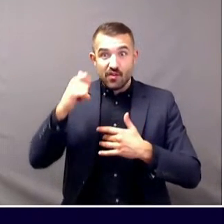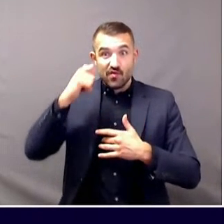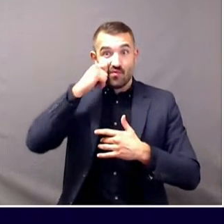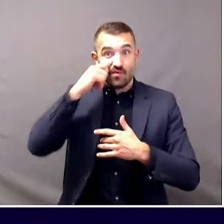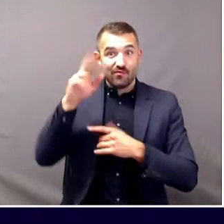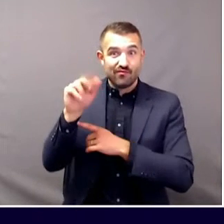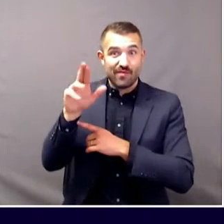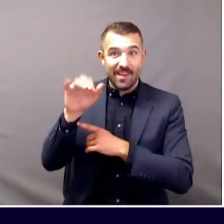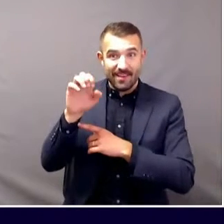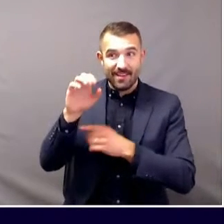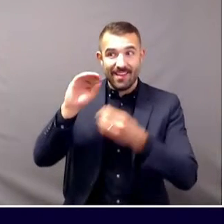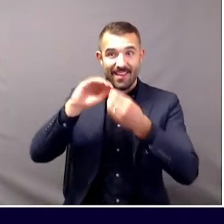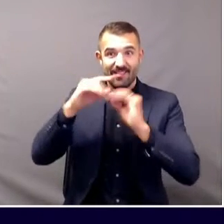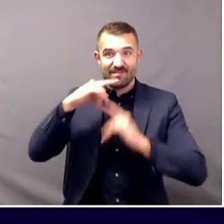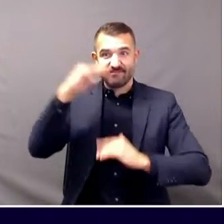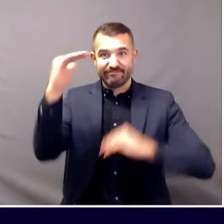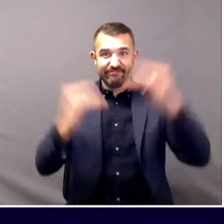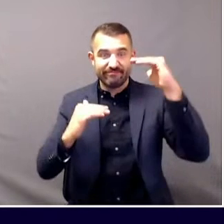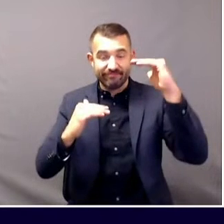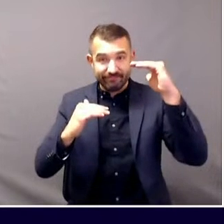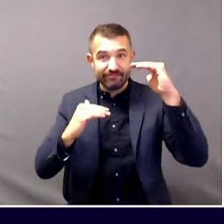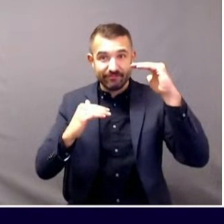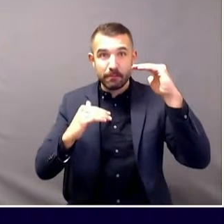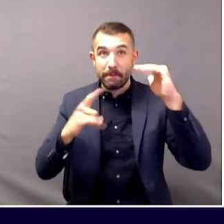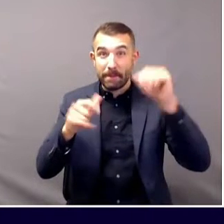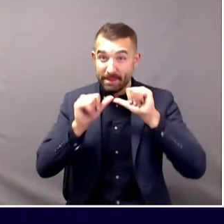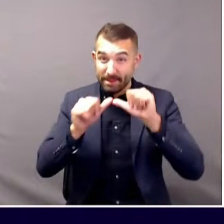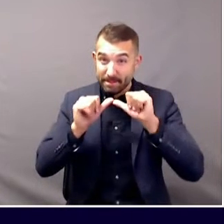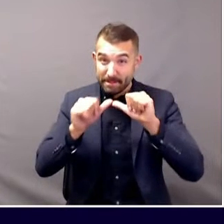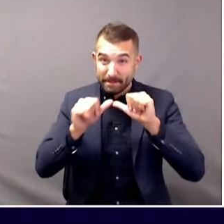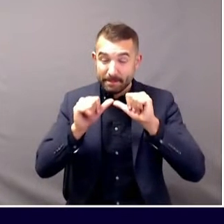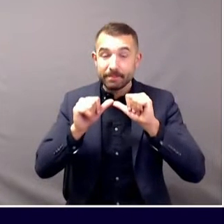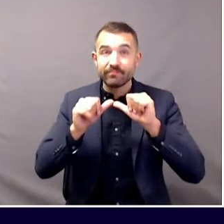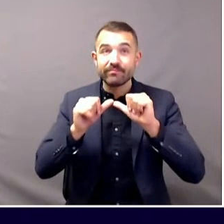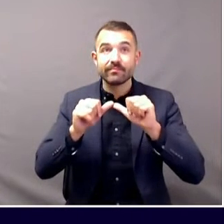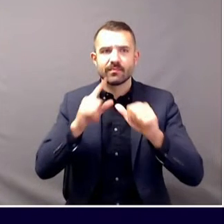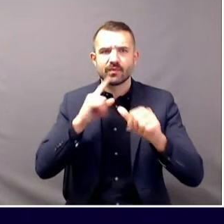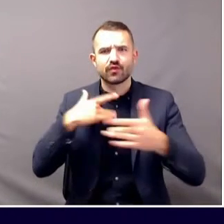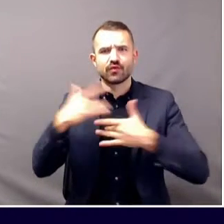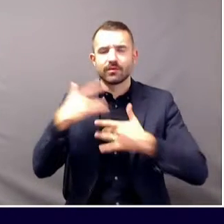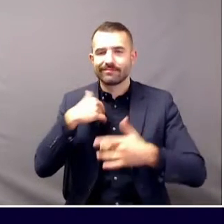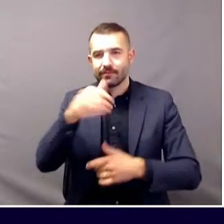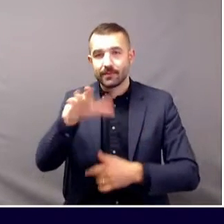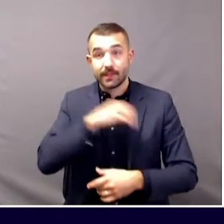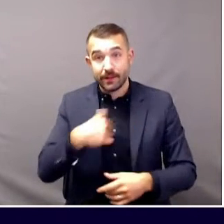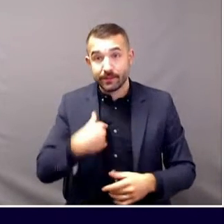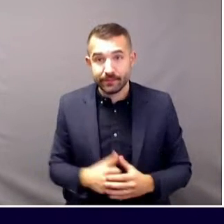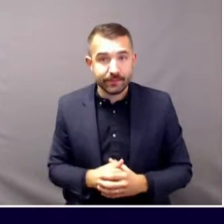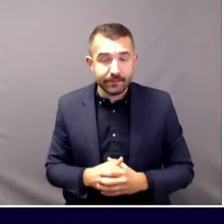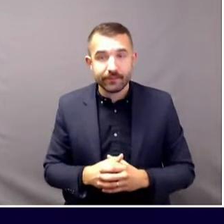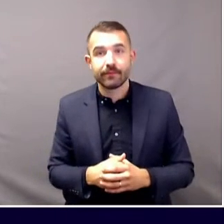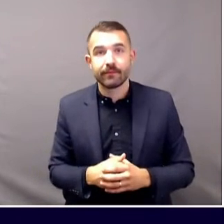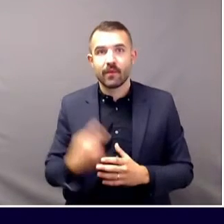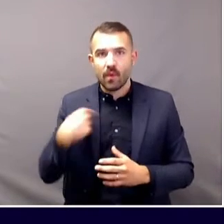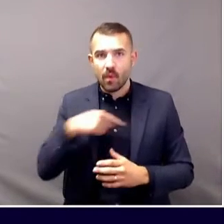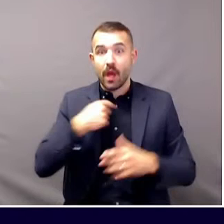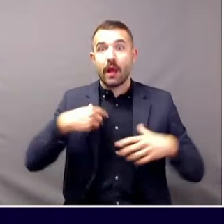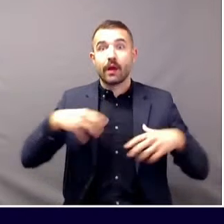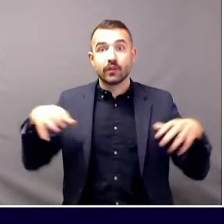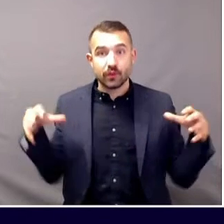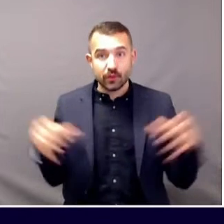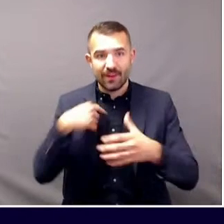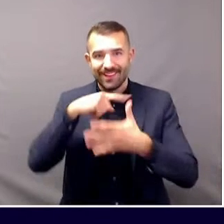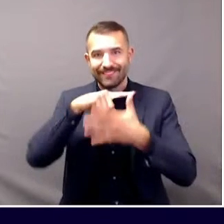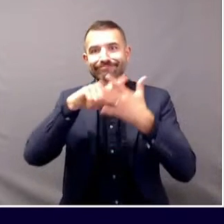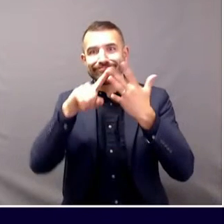Maine have persisted, and that's unacceptable. We've taken concrete steps to try to bridge that gap, and we can talk